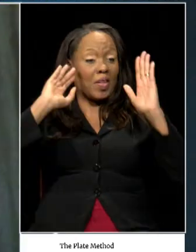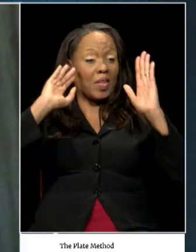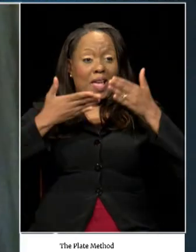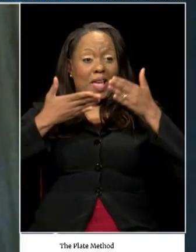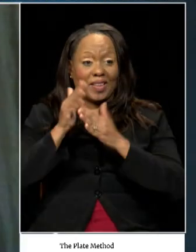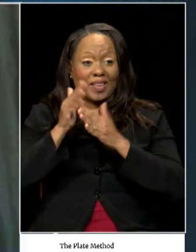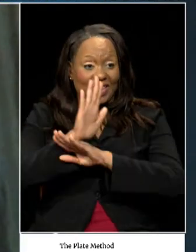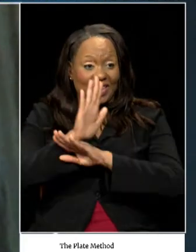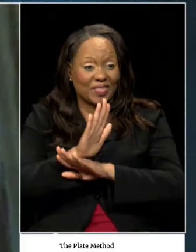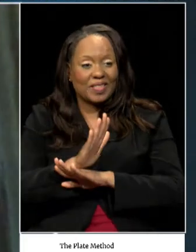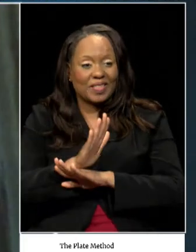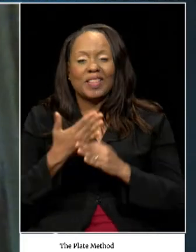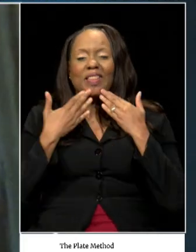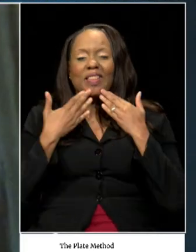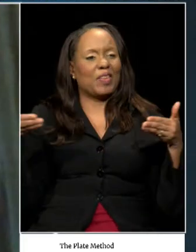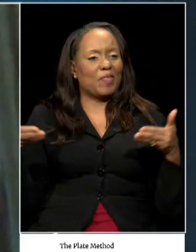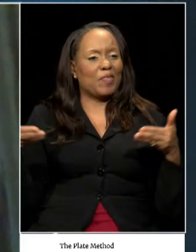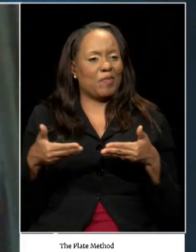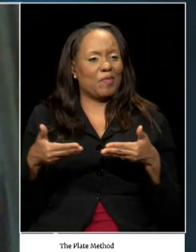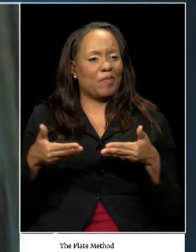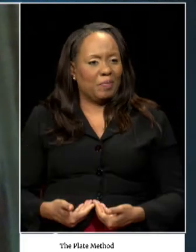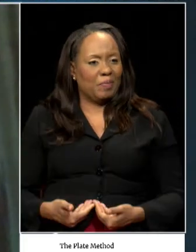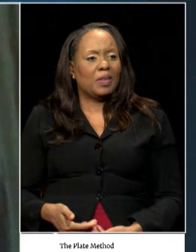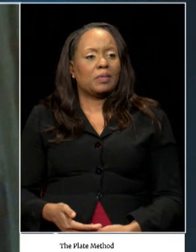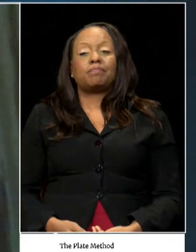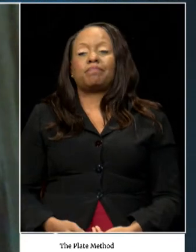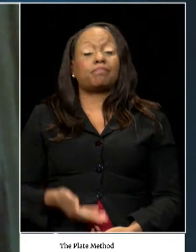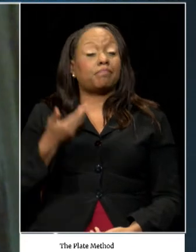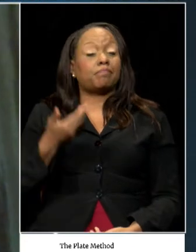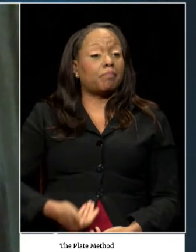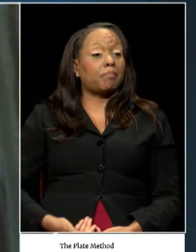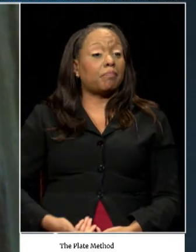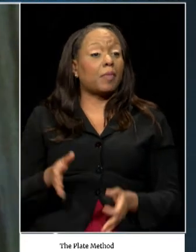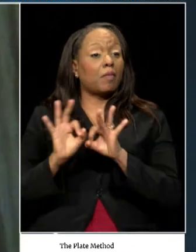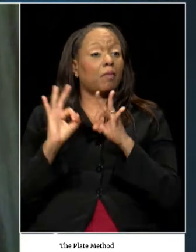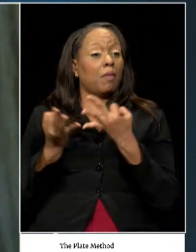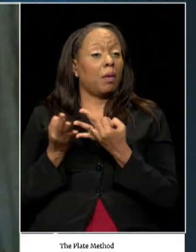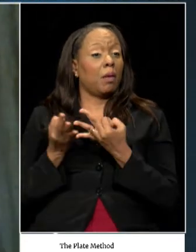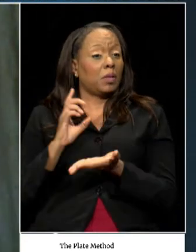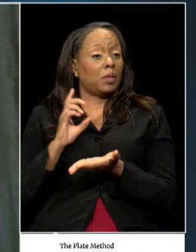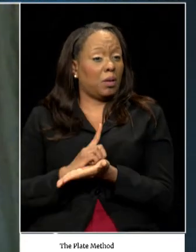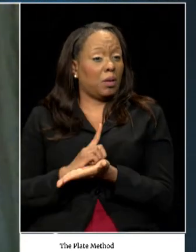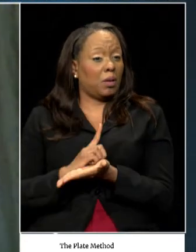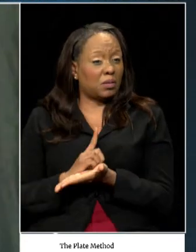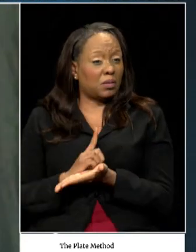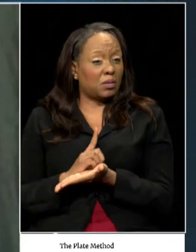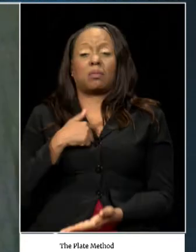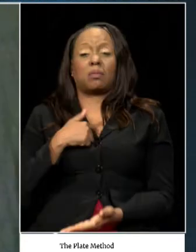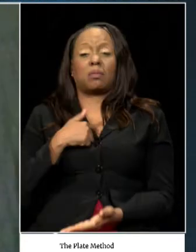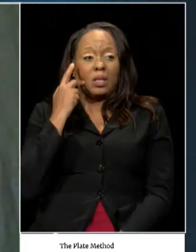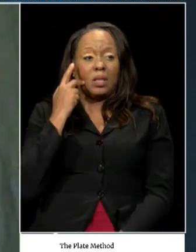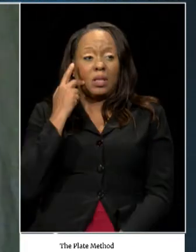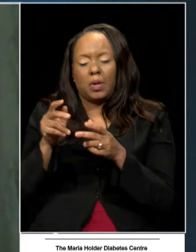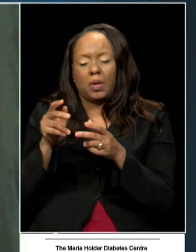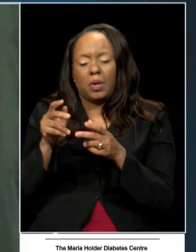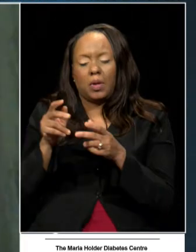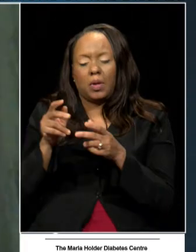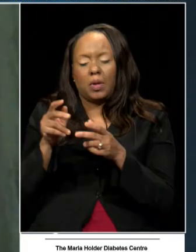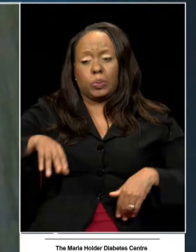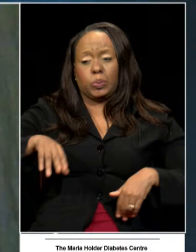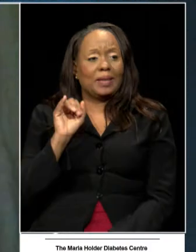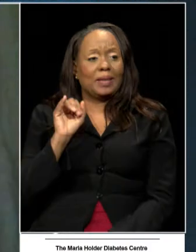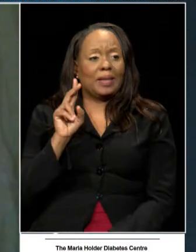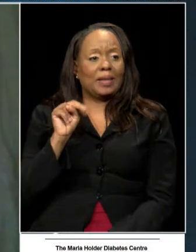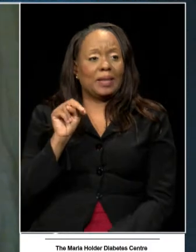having me. So I am, as you said, I'm a family physician. So I see patients at the primary care level who